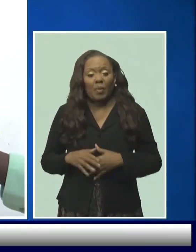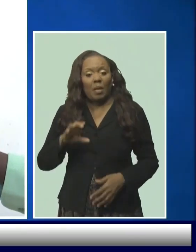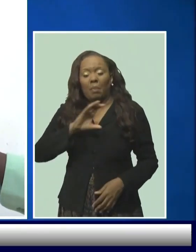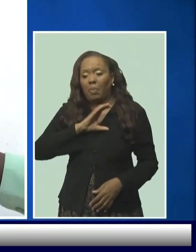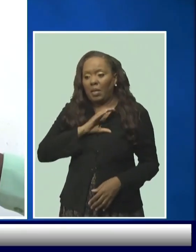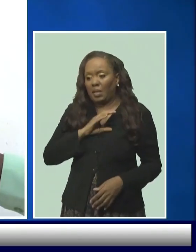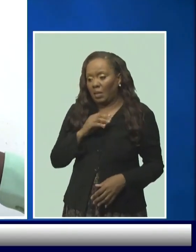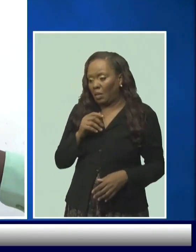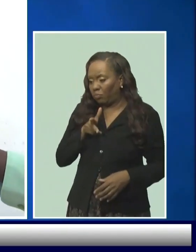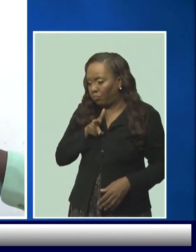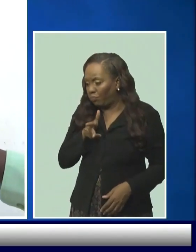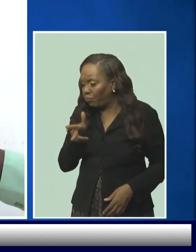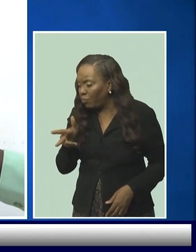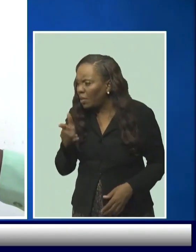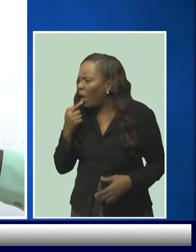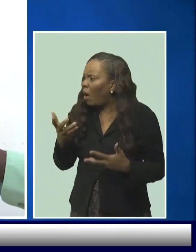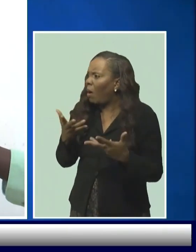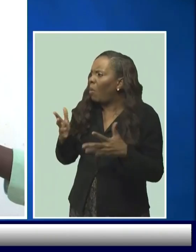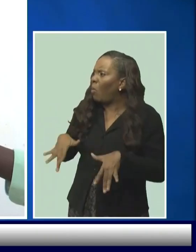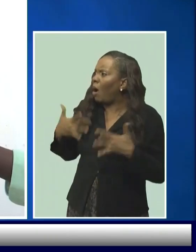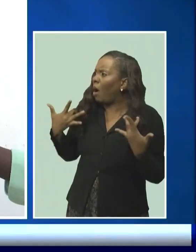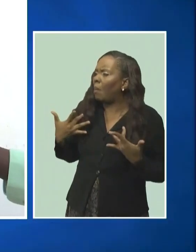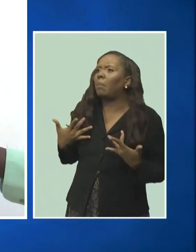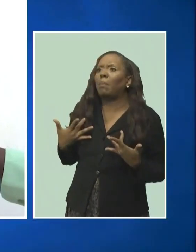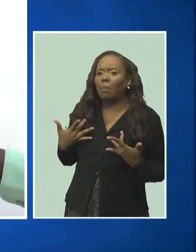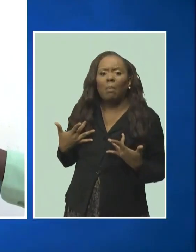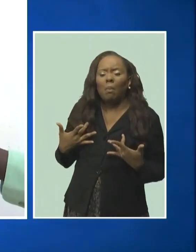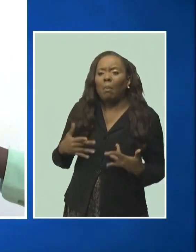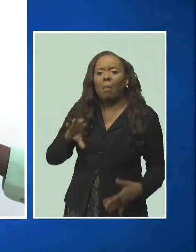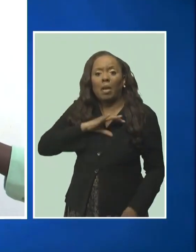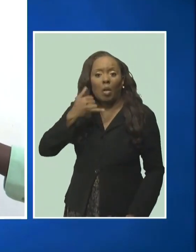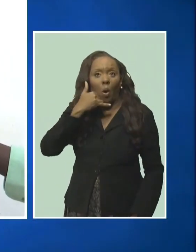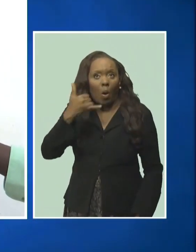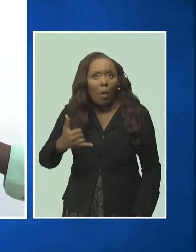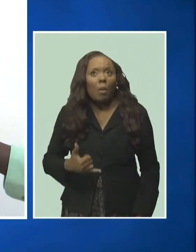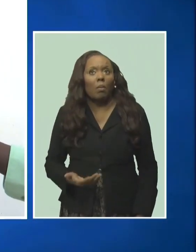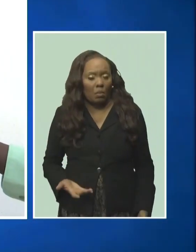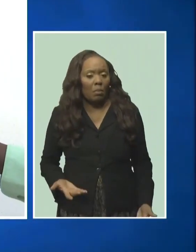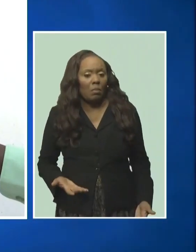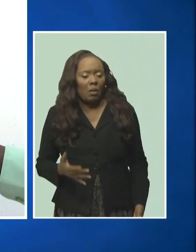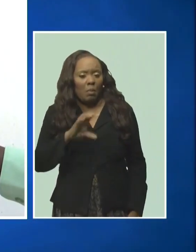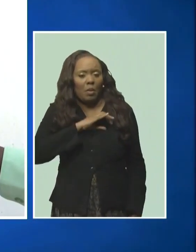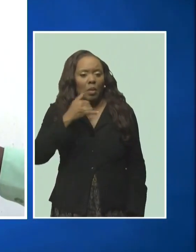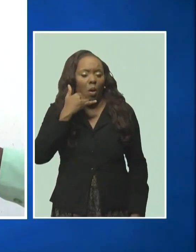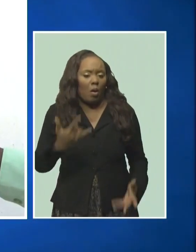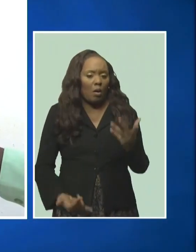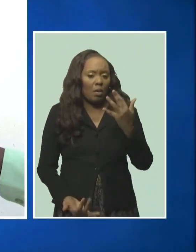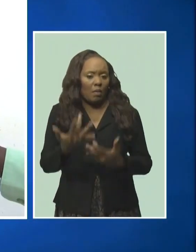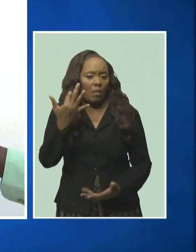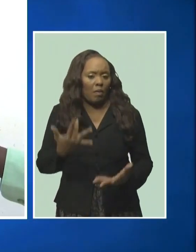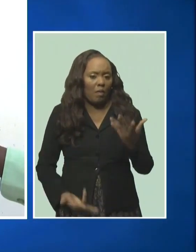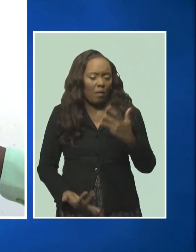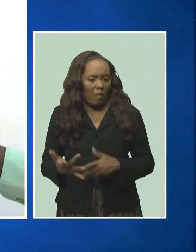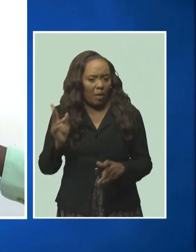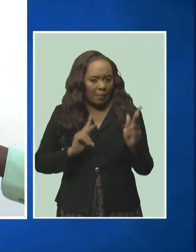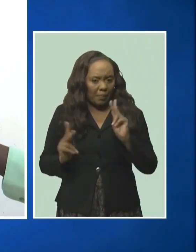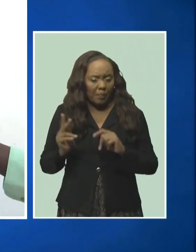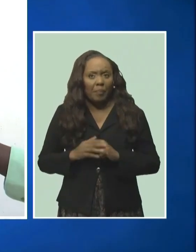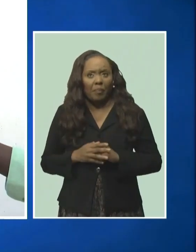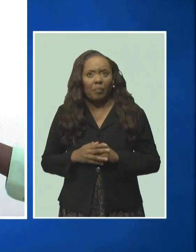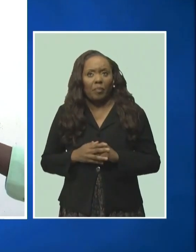Manager Gerhard Ashby told CBC News no injuries were recorded. There was some smoke, but there was no